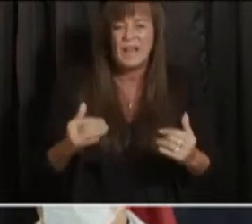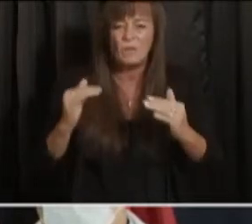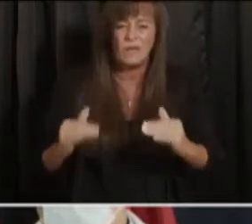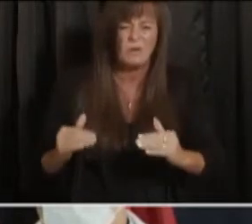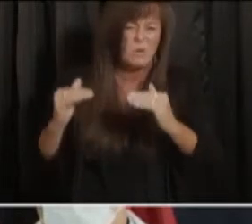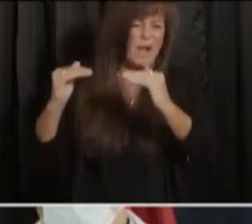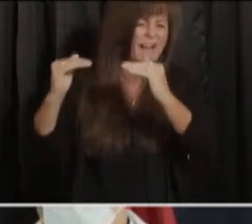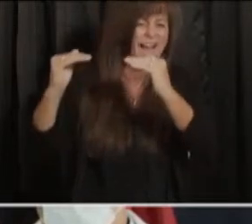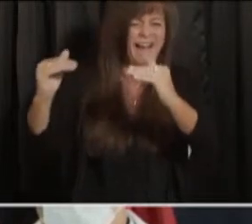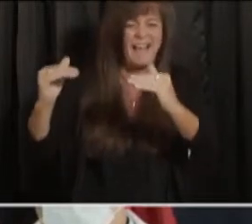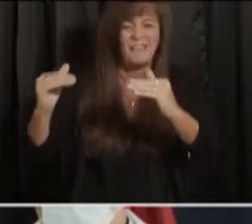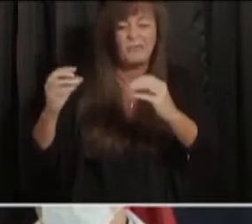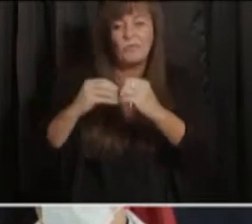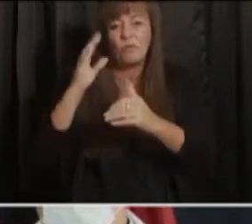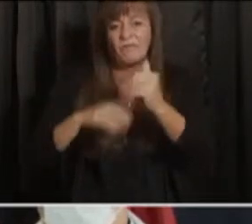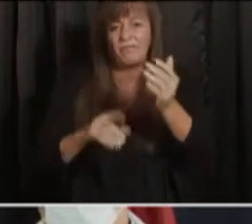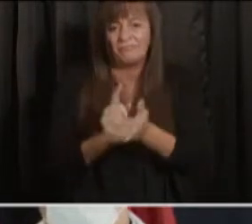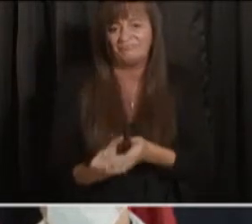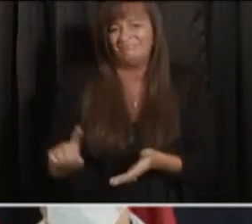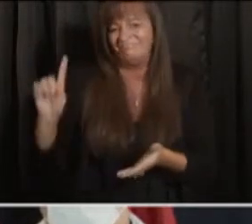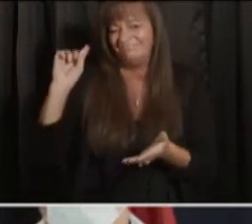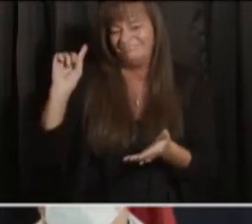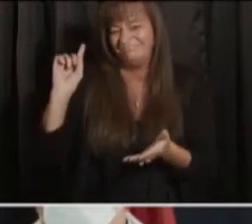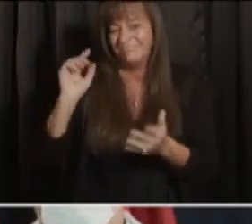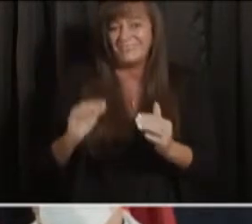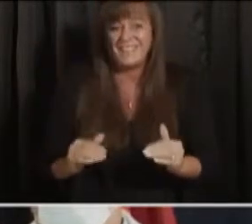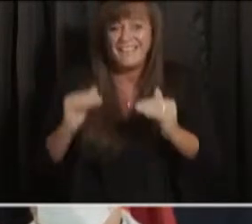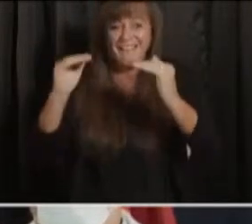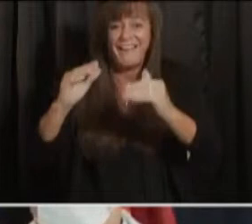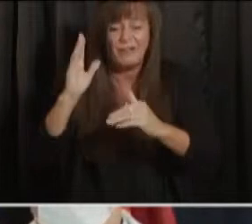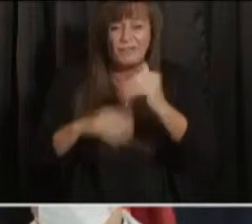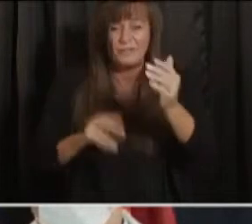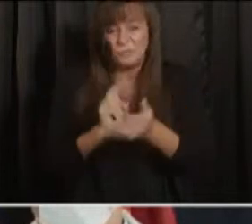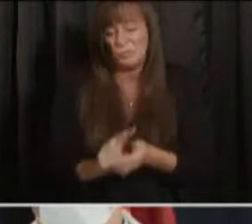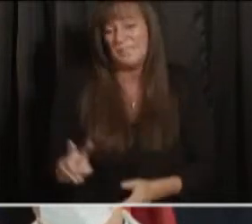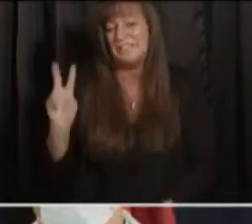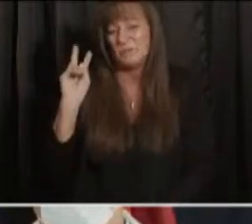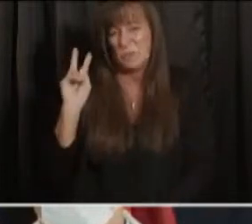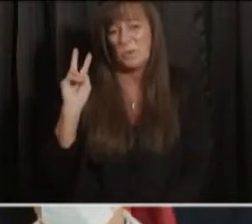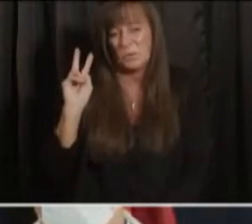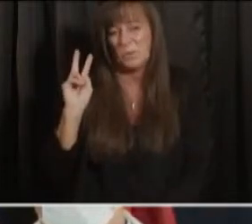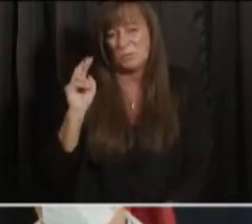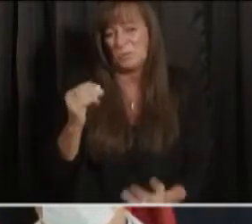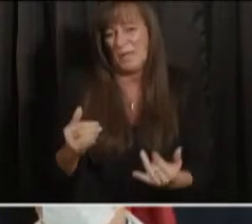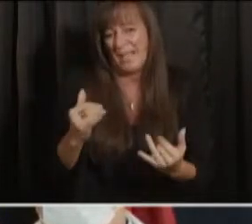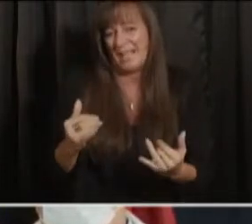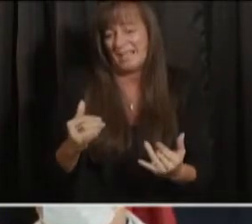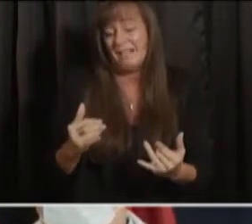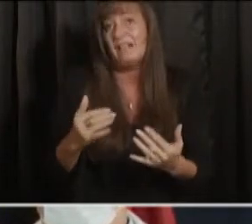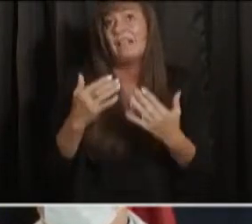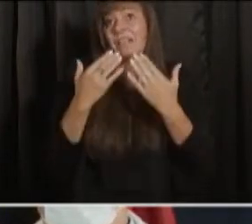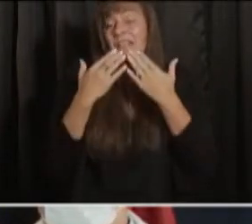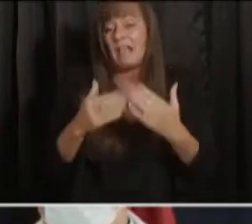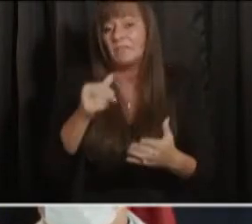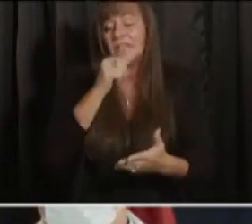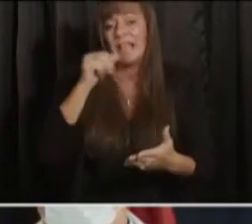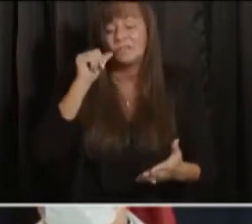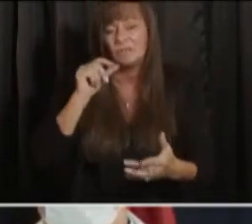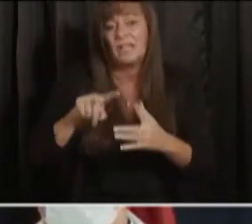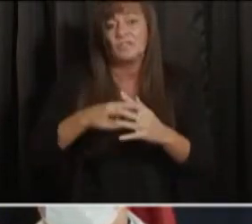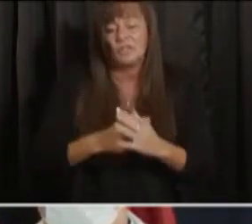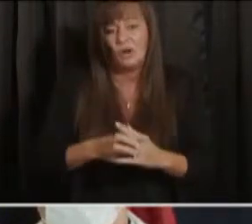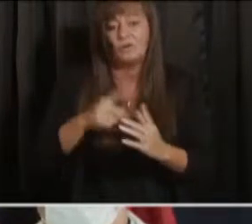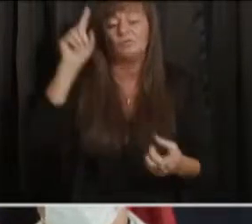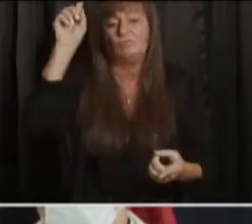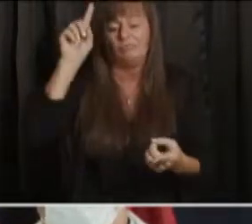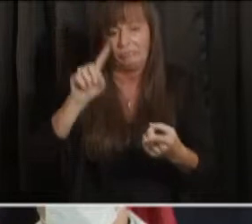level of hospitalizations than we were 1 week ago and a higher level than we were 2 weeks ago. Thankfully, yesterday went down. Far